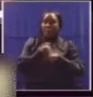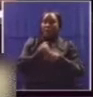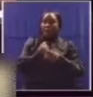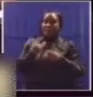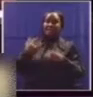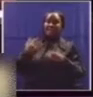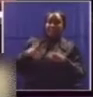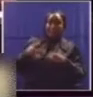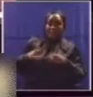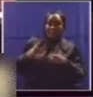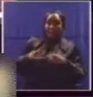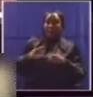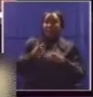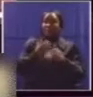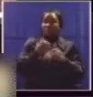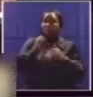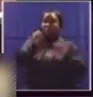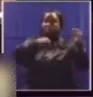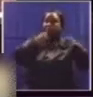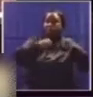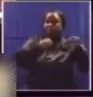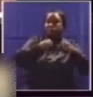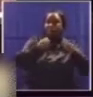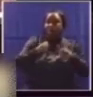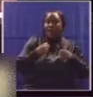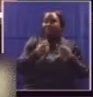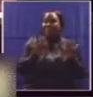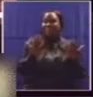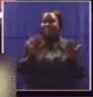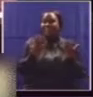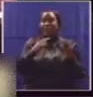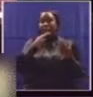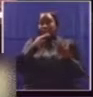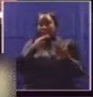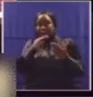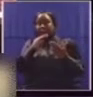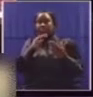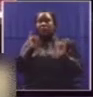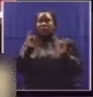private healthcare and the cost of administering medical schemes. The